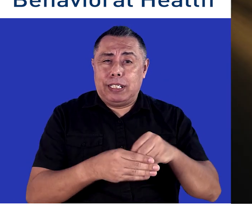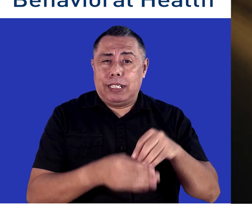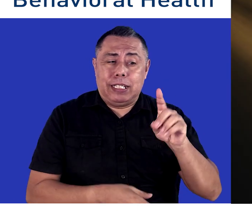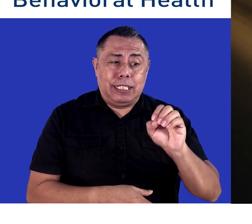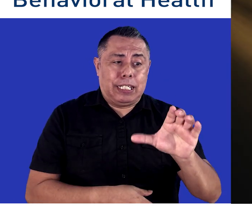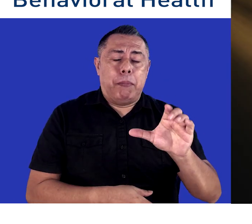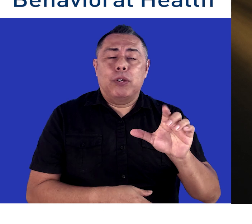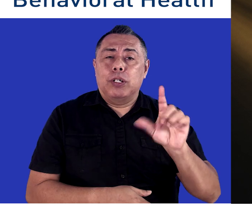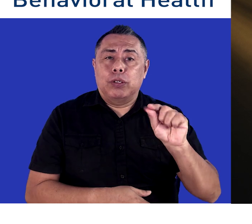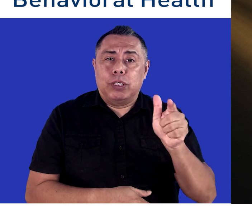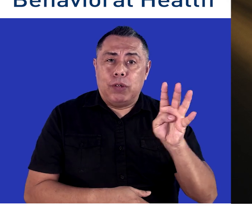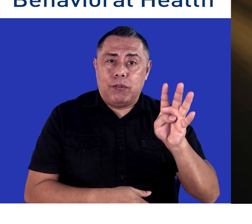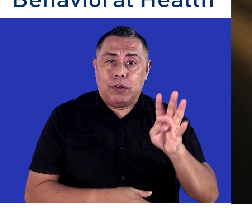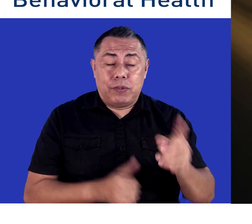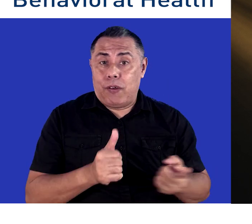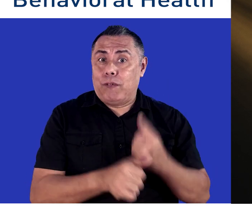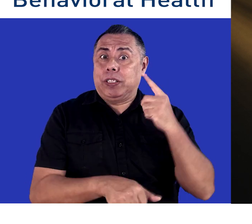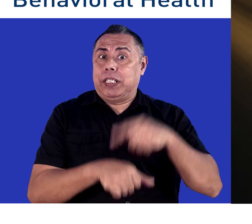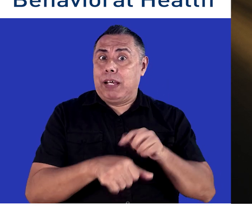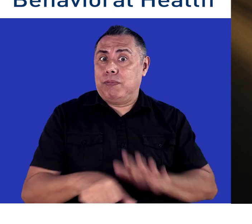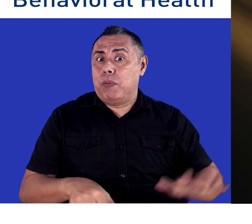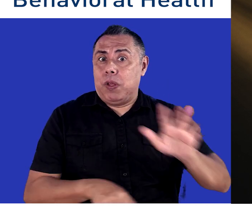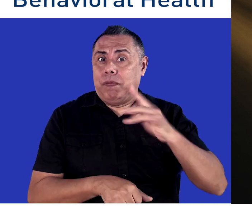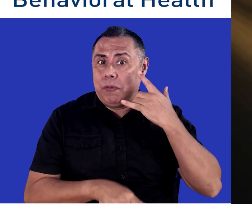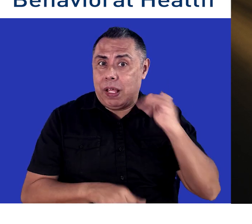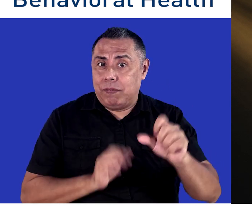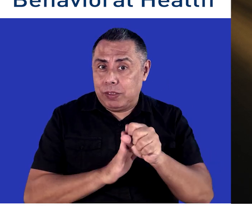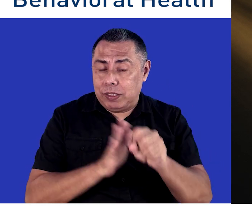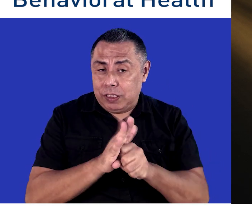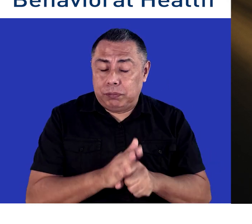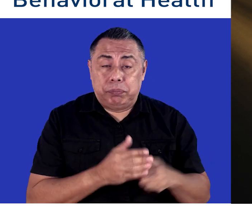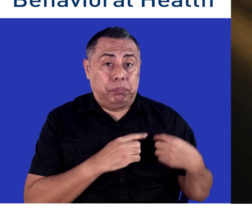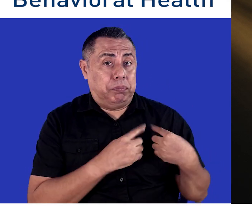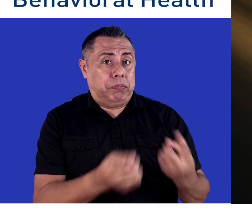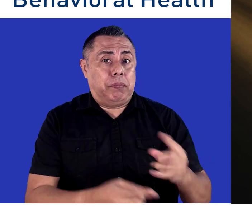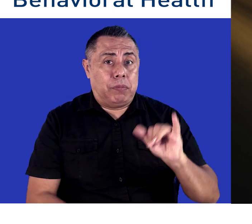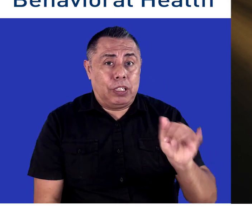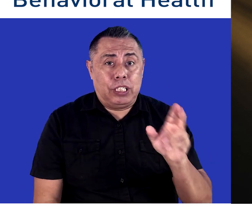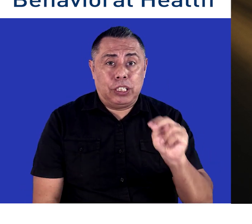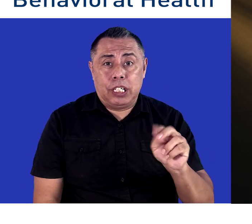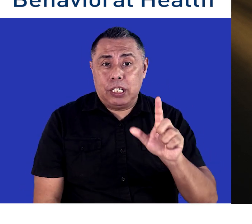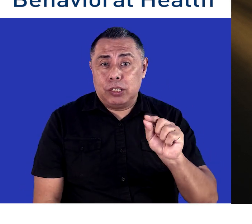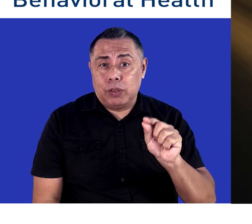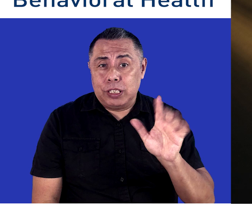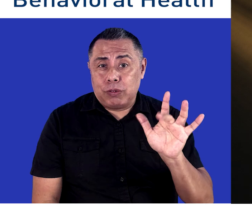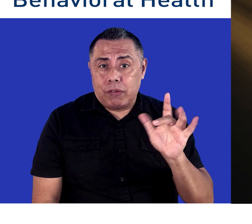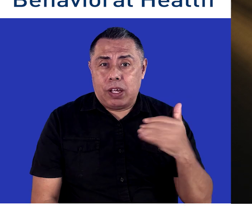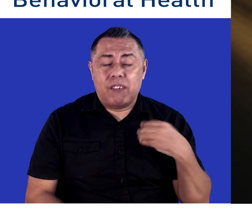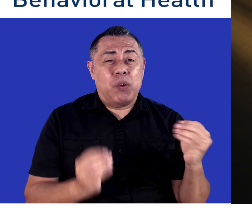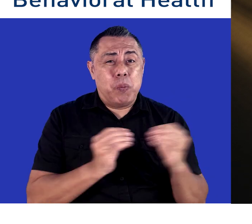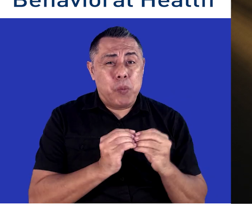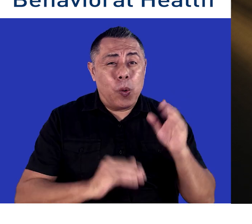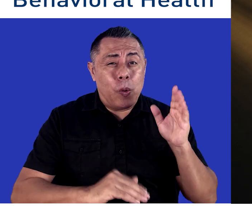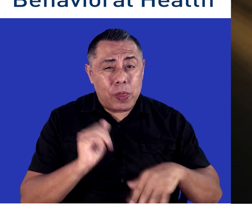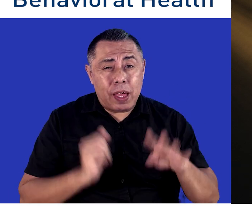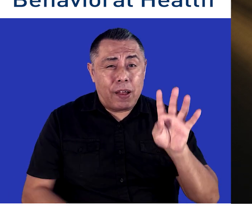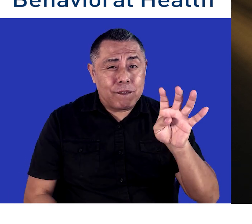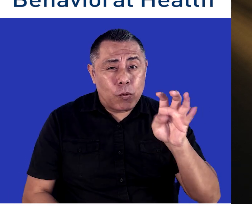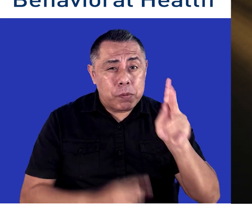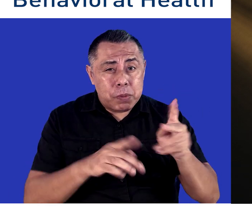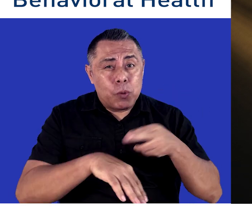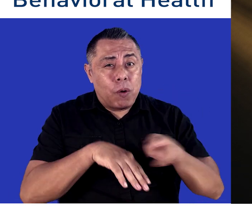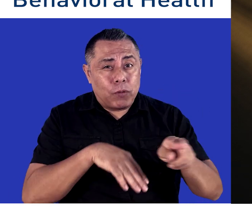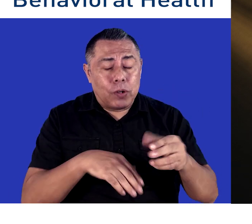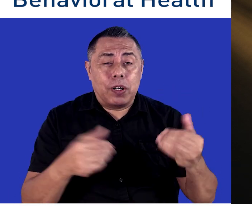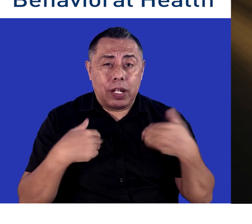in December of 2024, one of the first graduations in the state. As of January of 2025, over